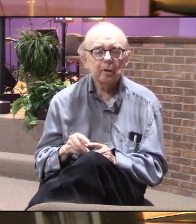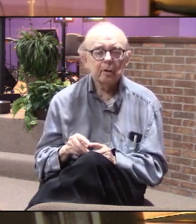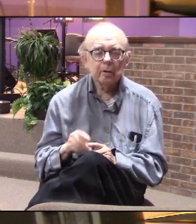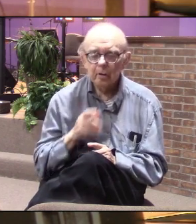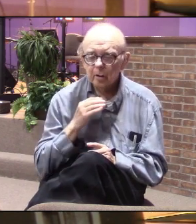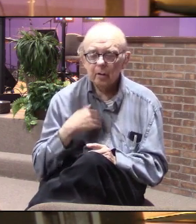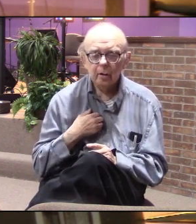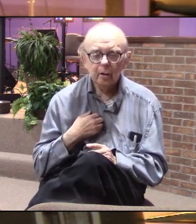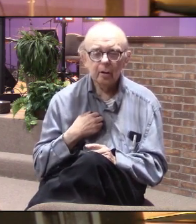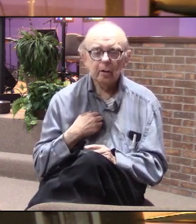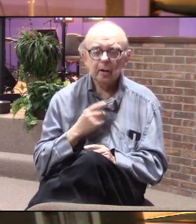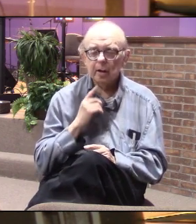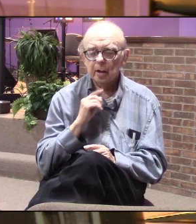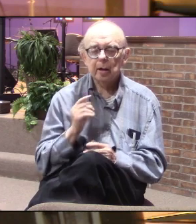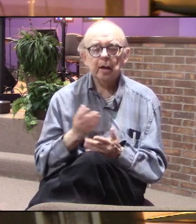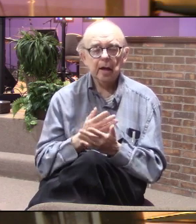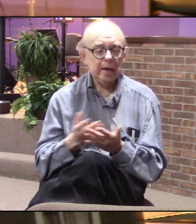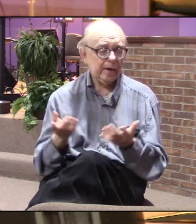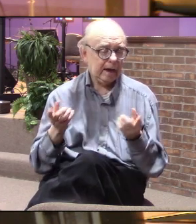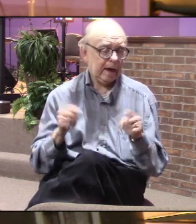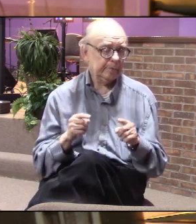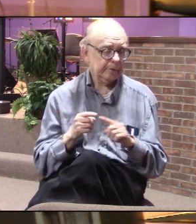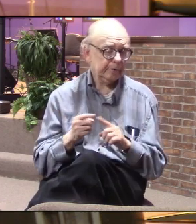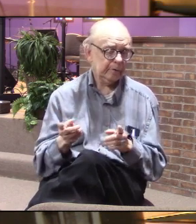who had a real thing happen to him.